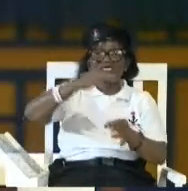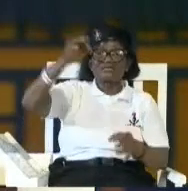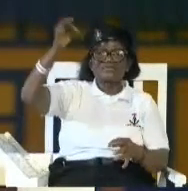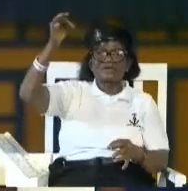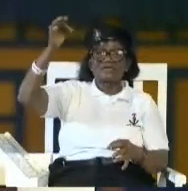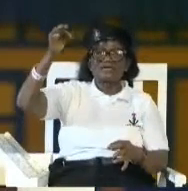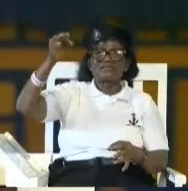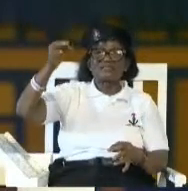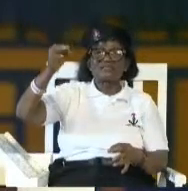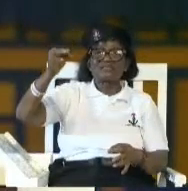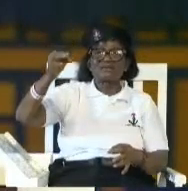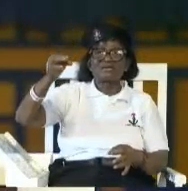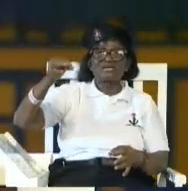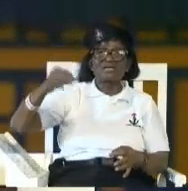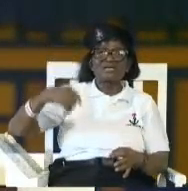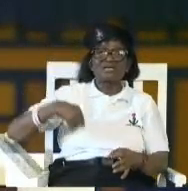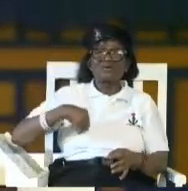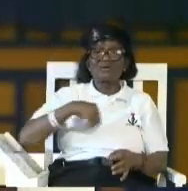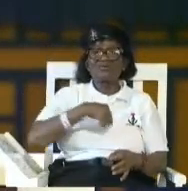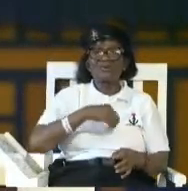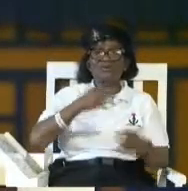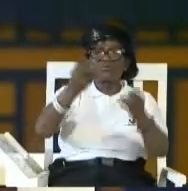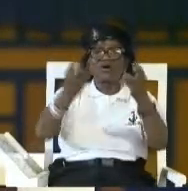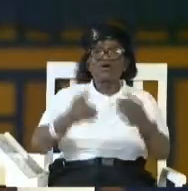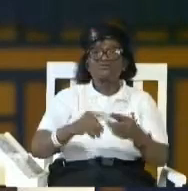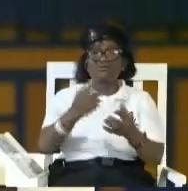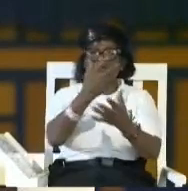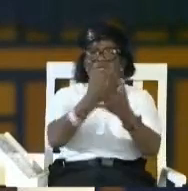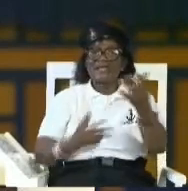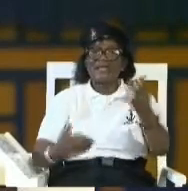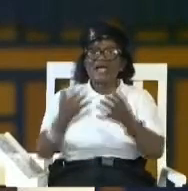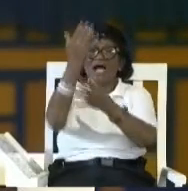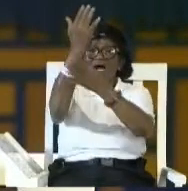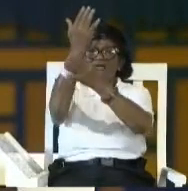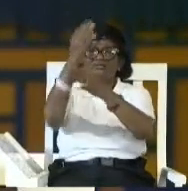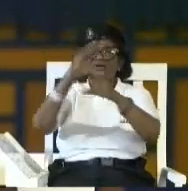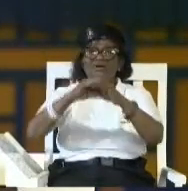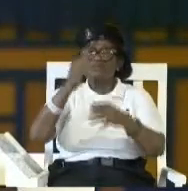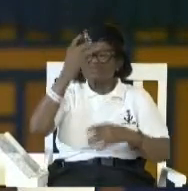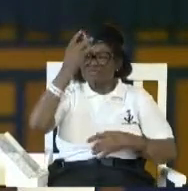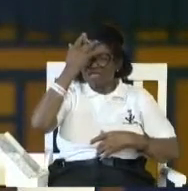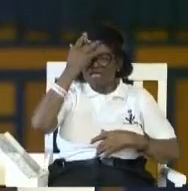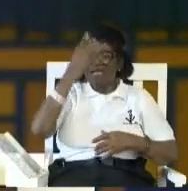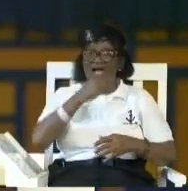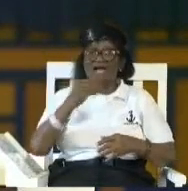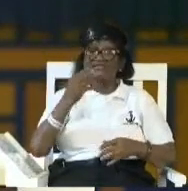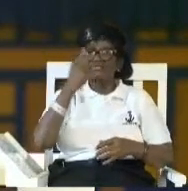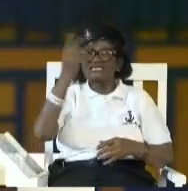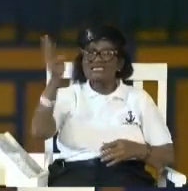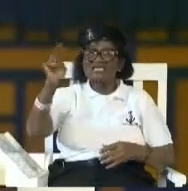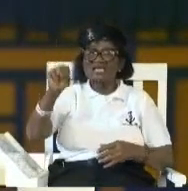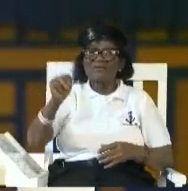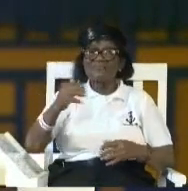I want to lay hands on the sick and see them healed.